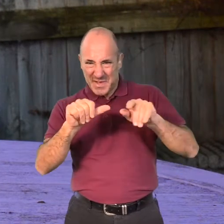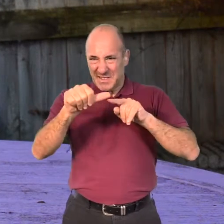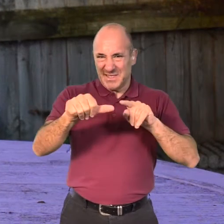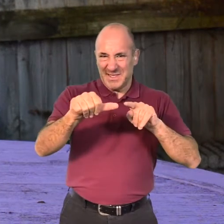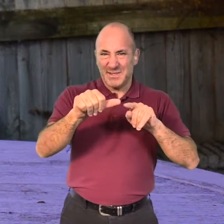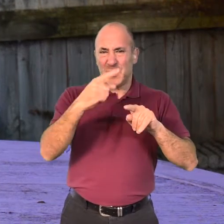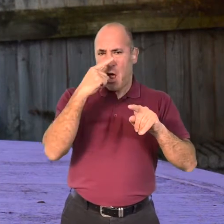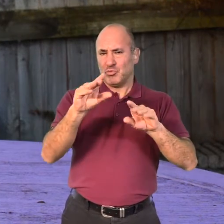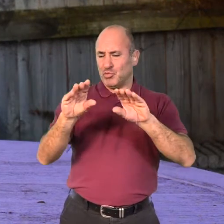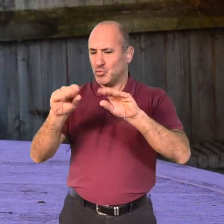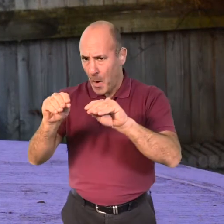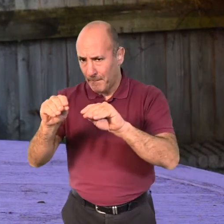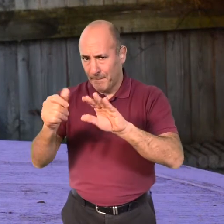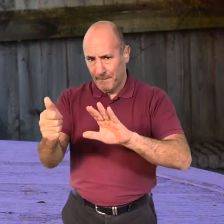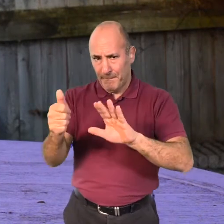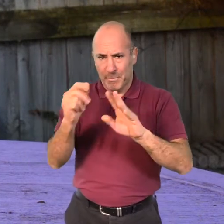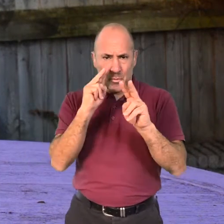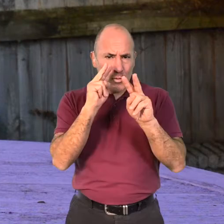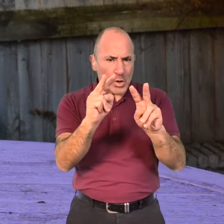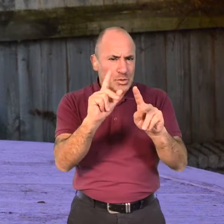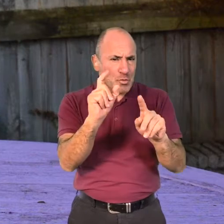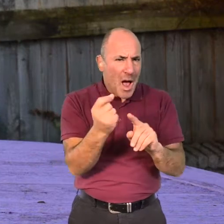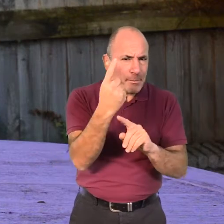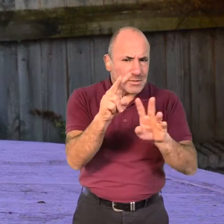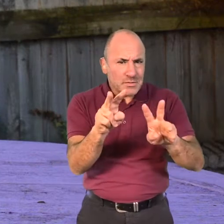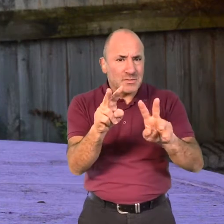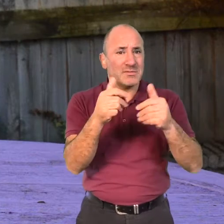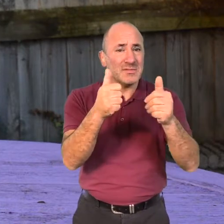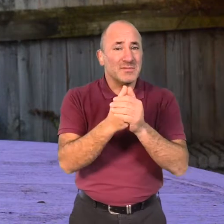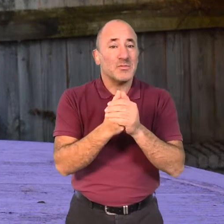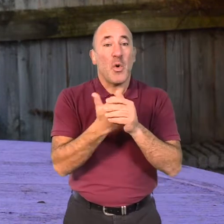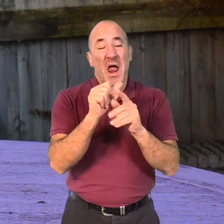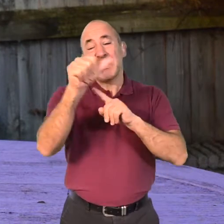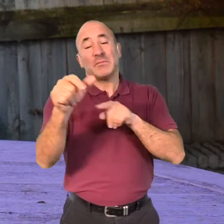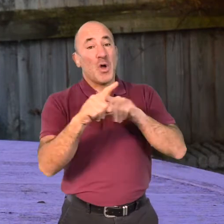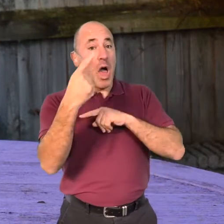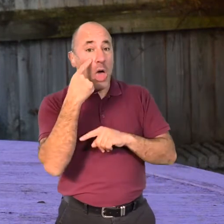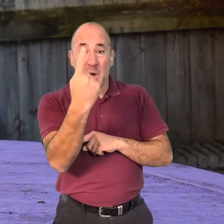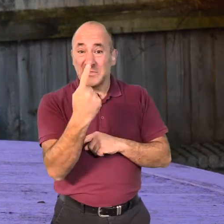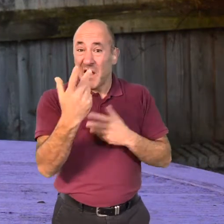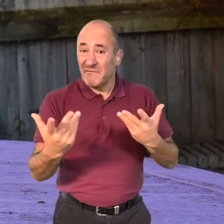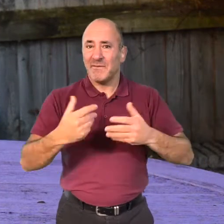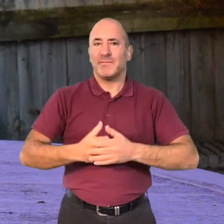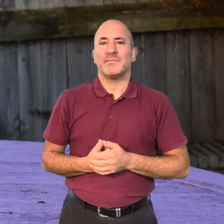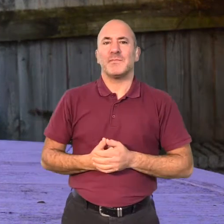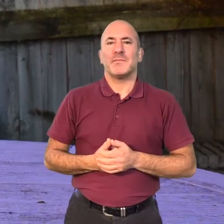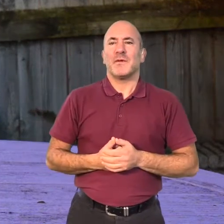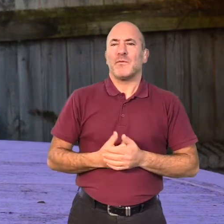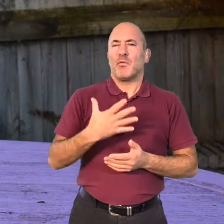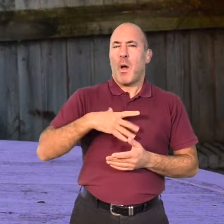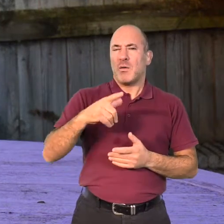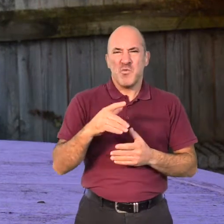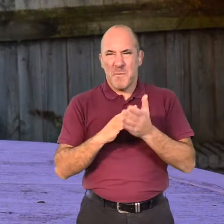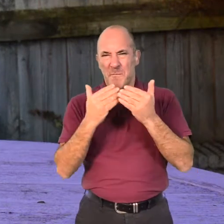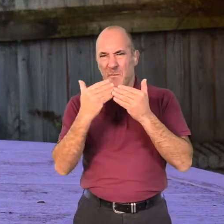you, then you can stop the video here and just watch the next step. Maybe you can have a go at it next time. But if you're up for making